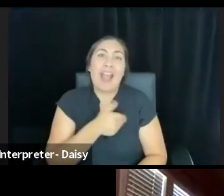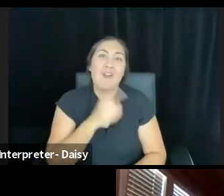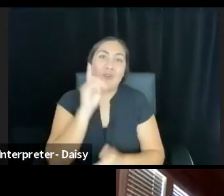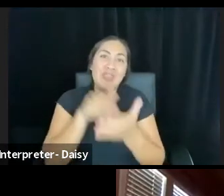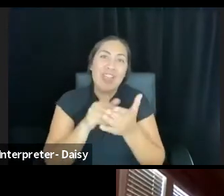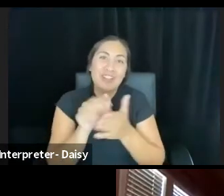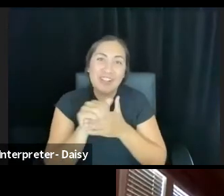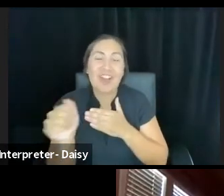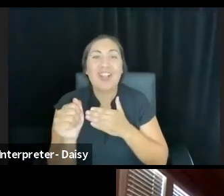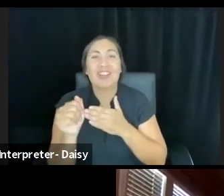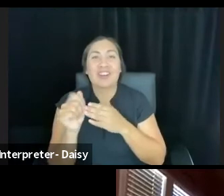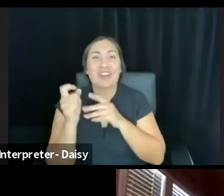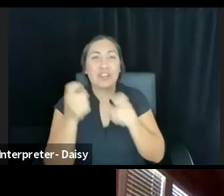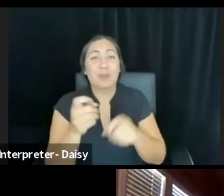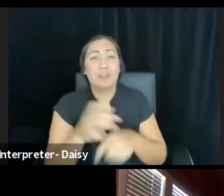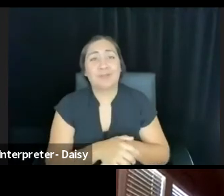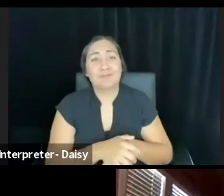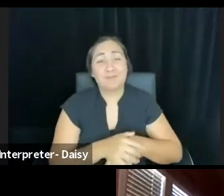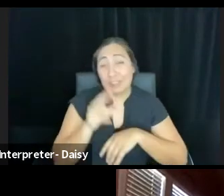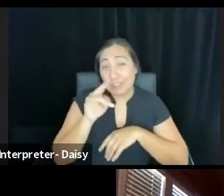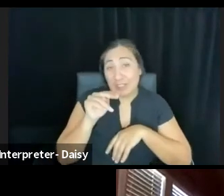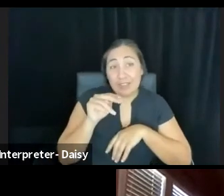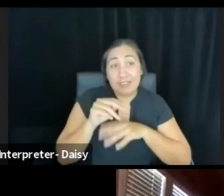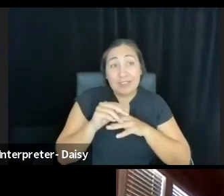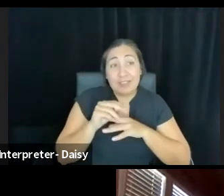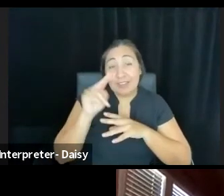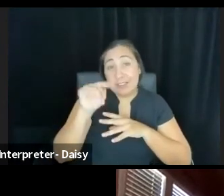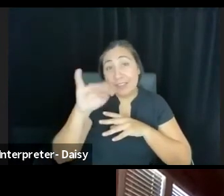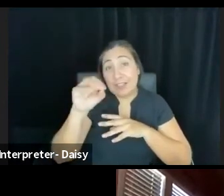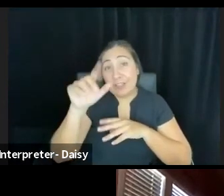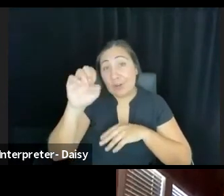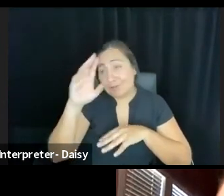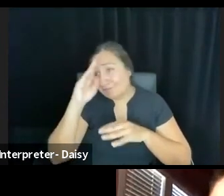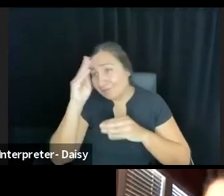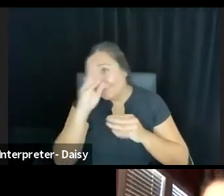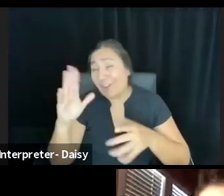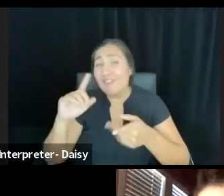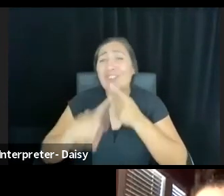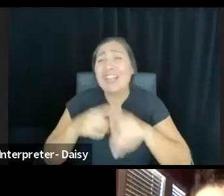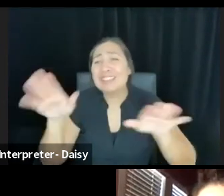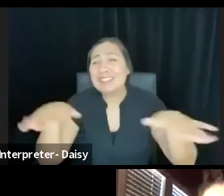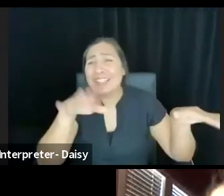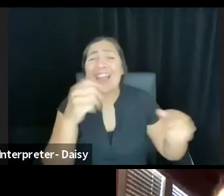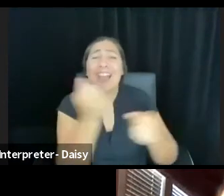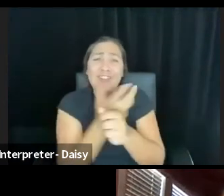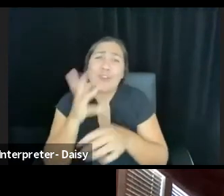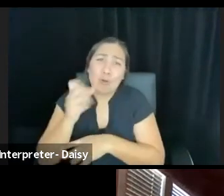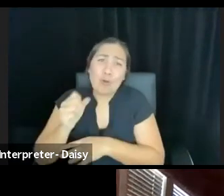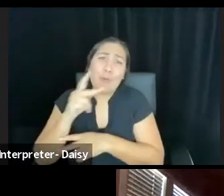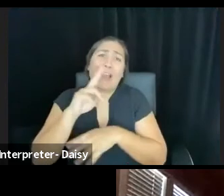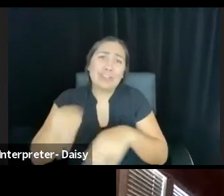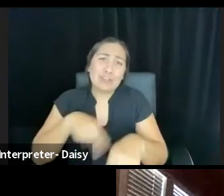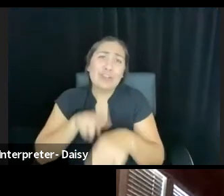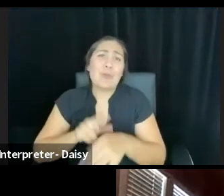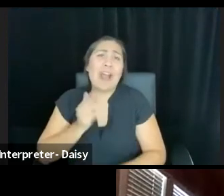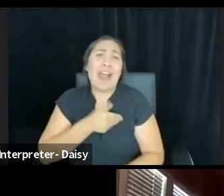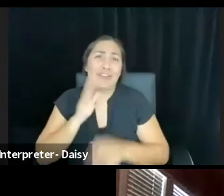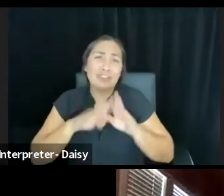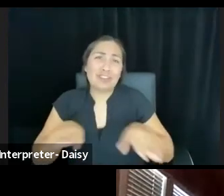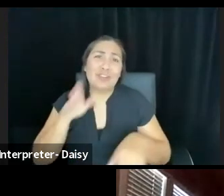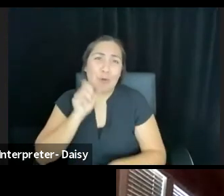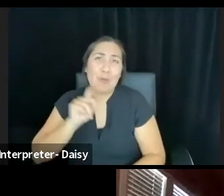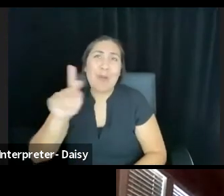We will go back to normal. Our children will go back to school, but we will not go back to things as they were. We will be better. The